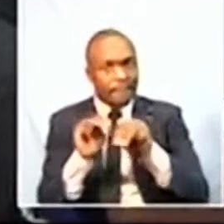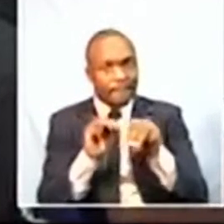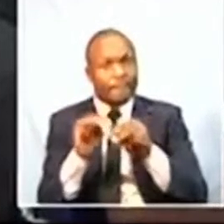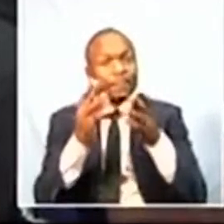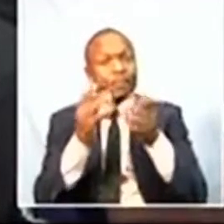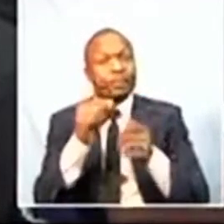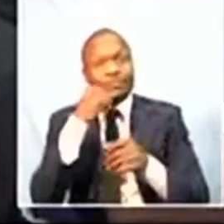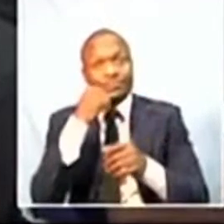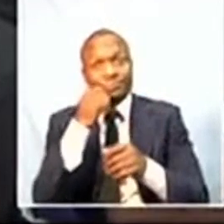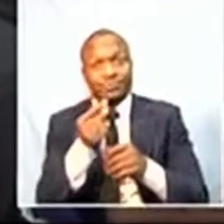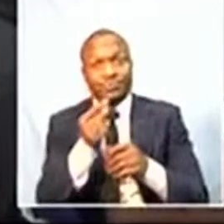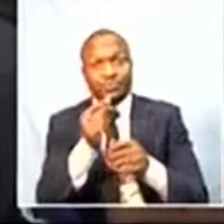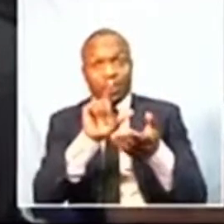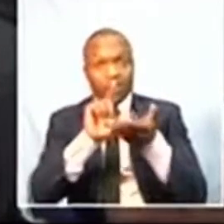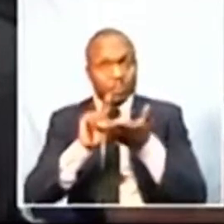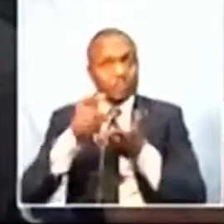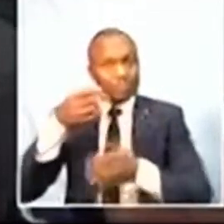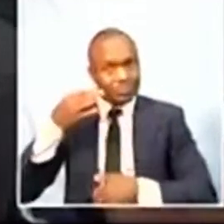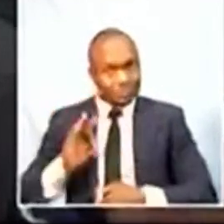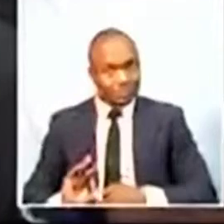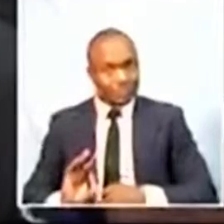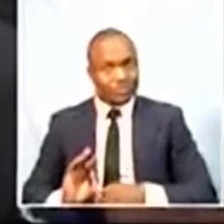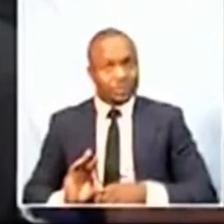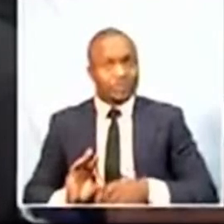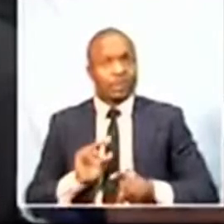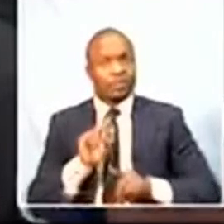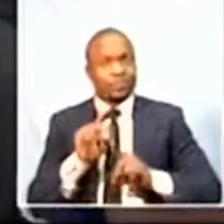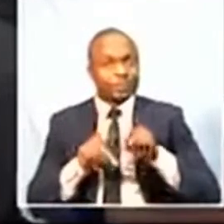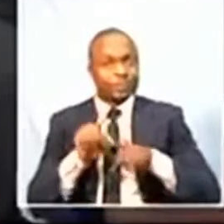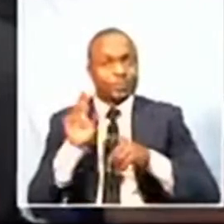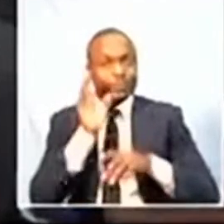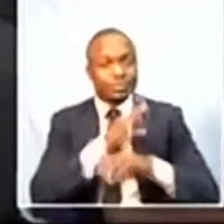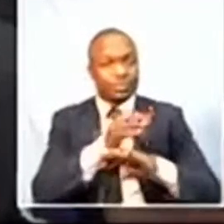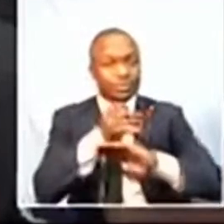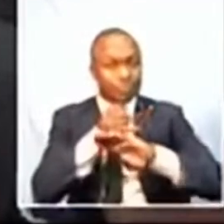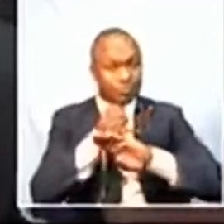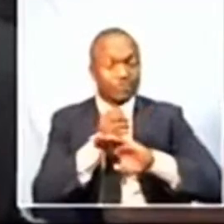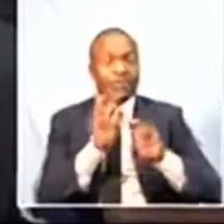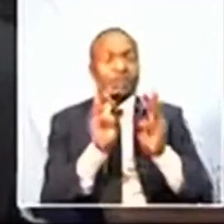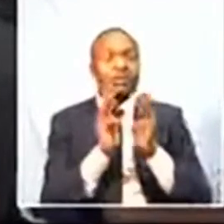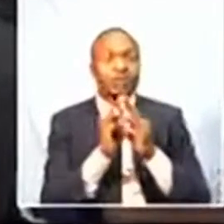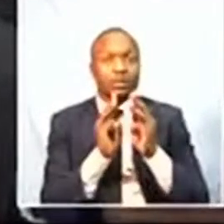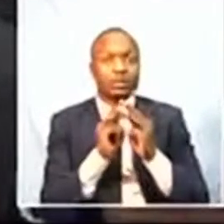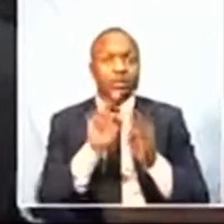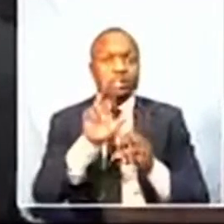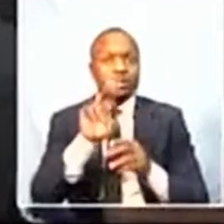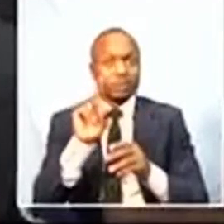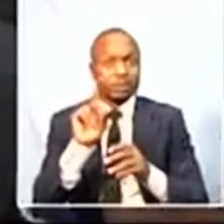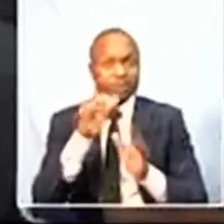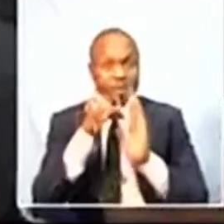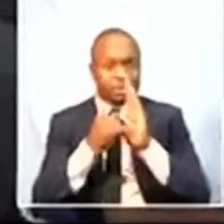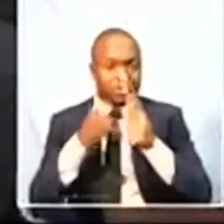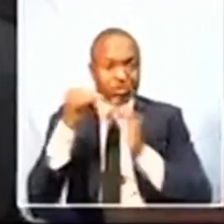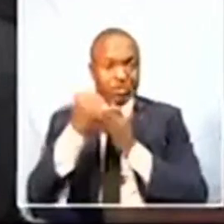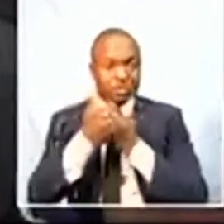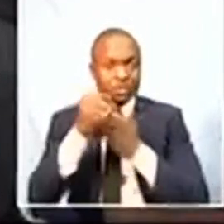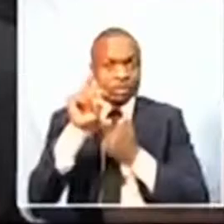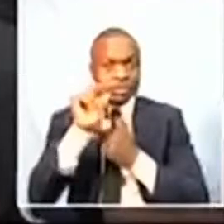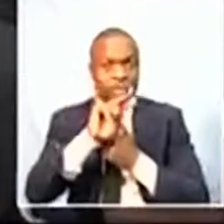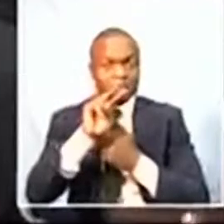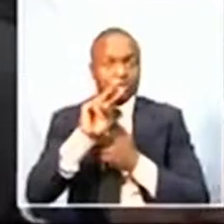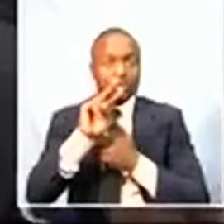to state that loan beneficiaries were invited to a meeting on 31st July 2024 and amounts